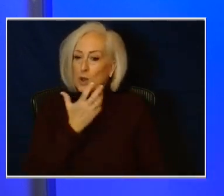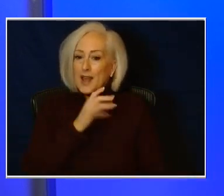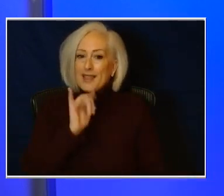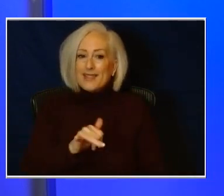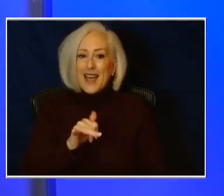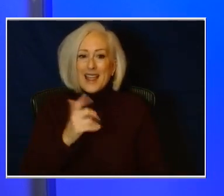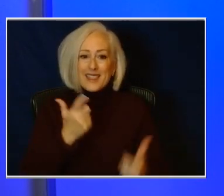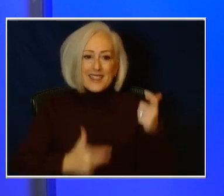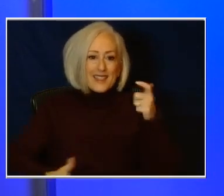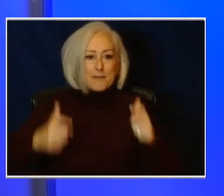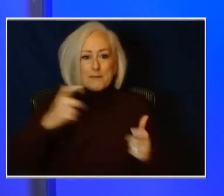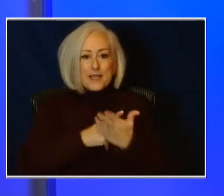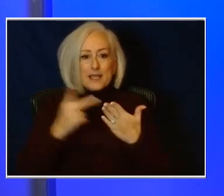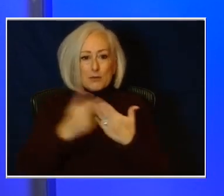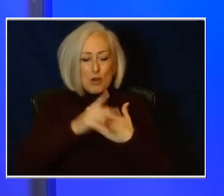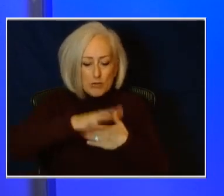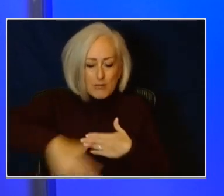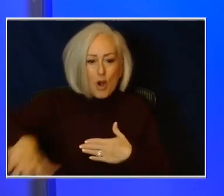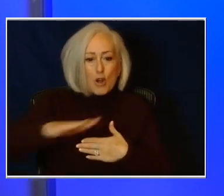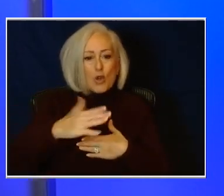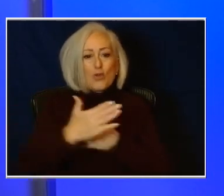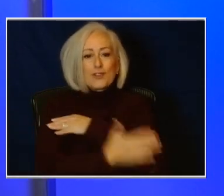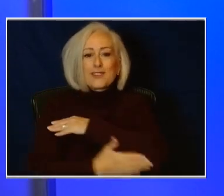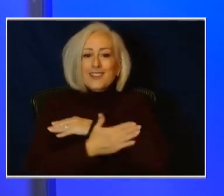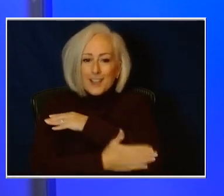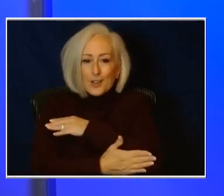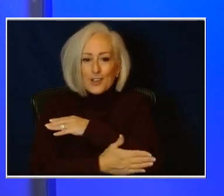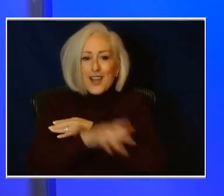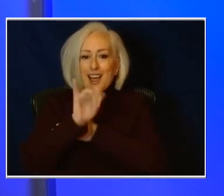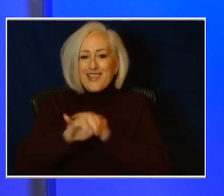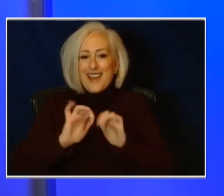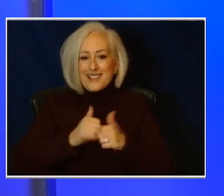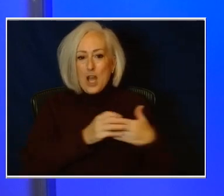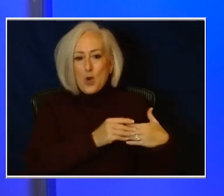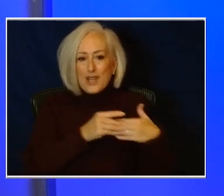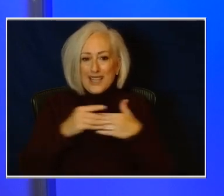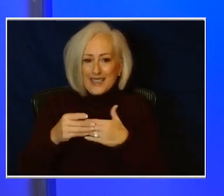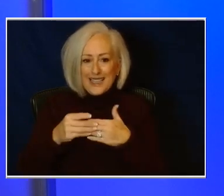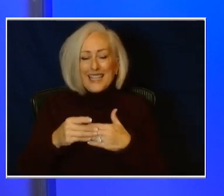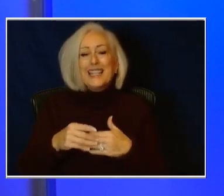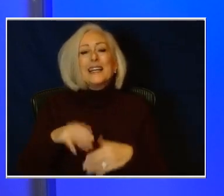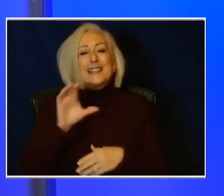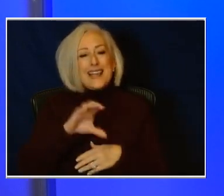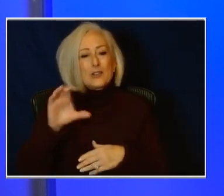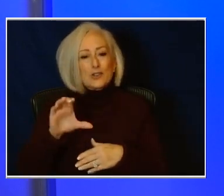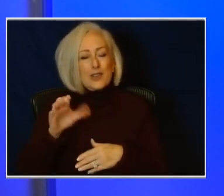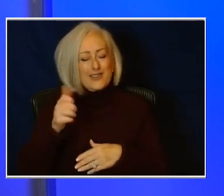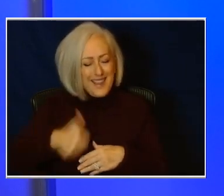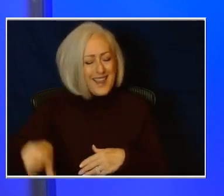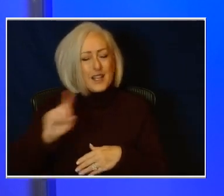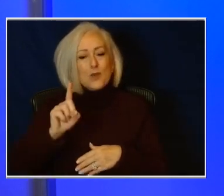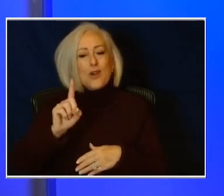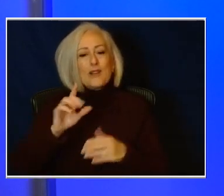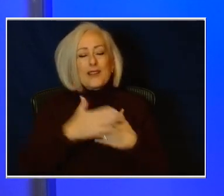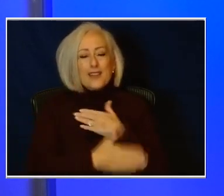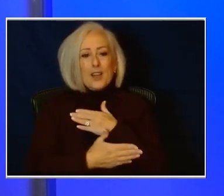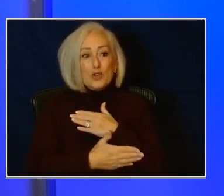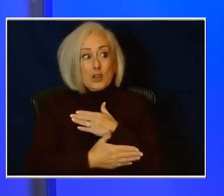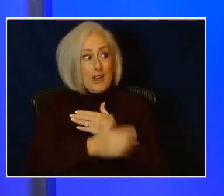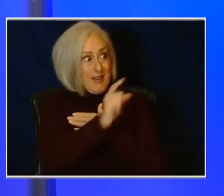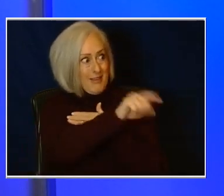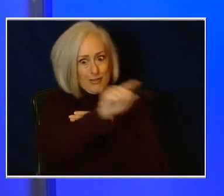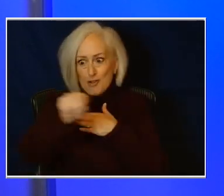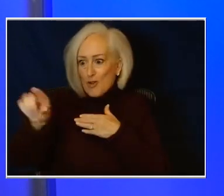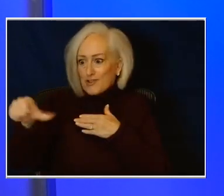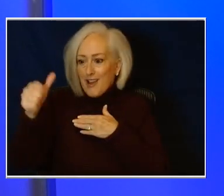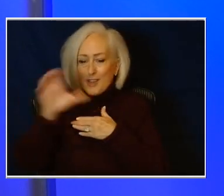country. And this is one way we lead cancer centers in this country. And other cancer centers are learning from us on how to do this. This is really